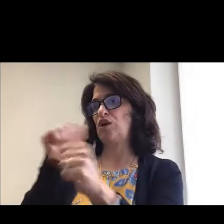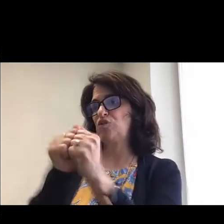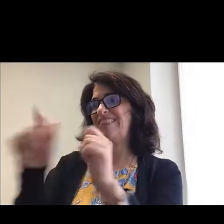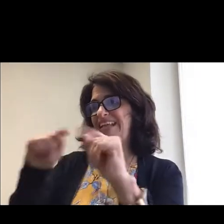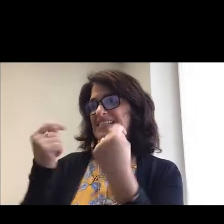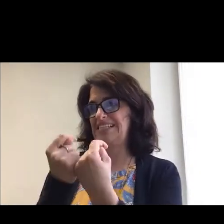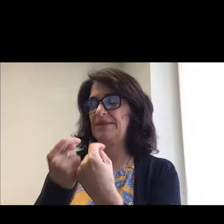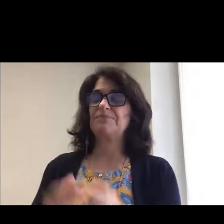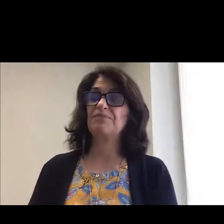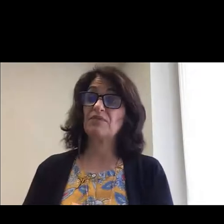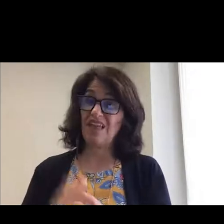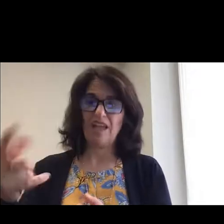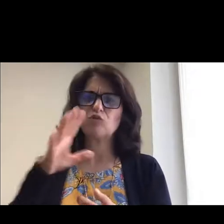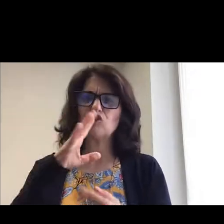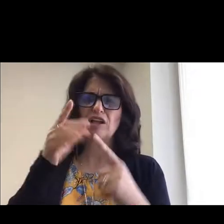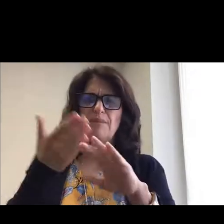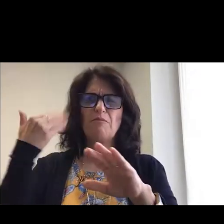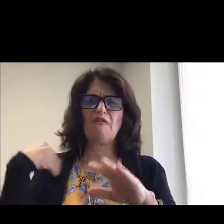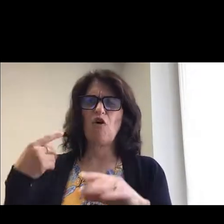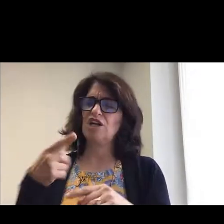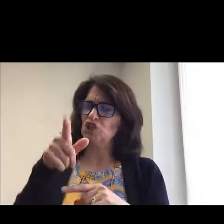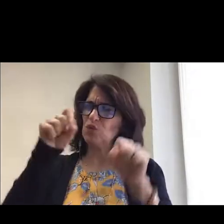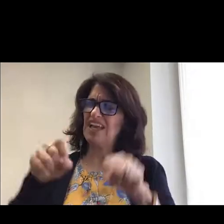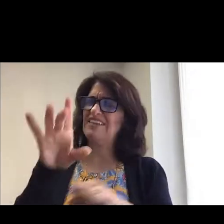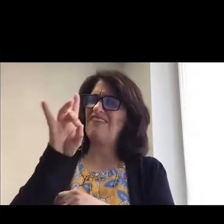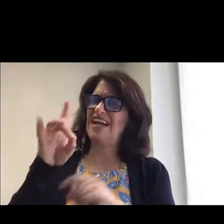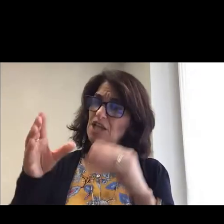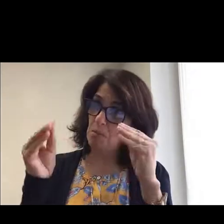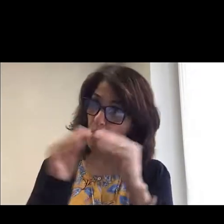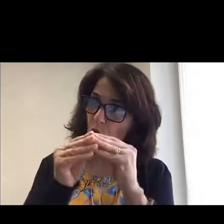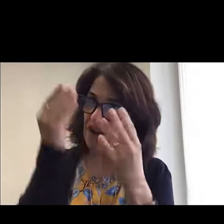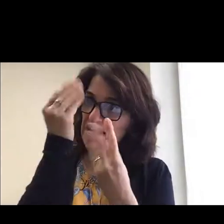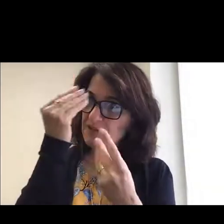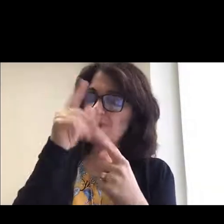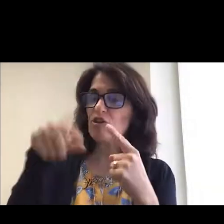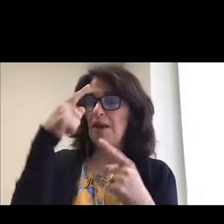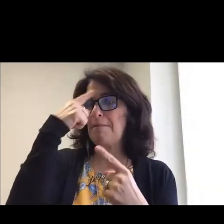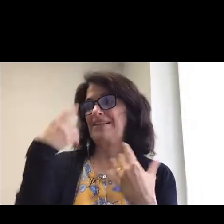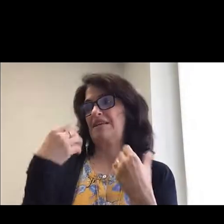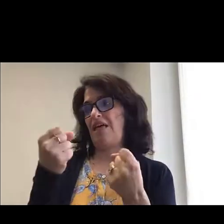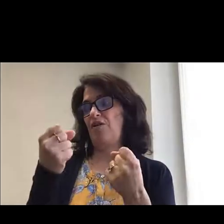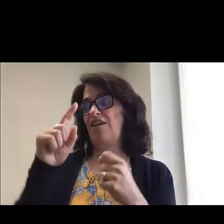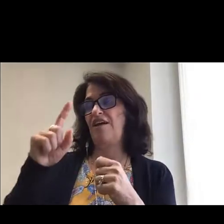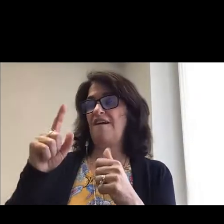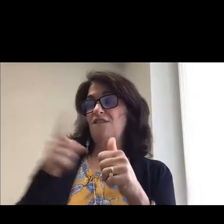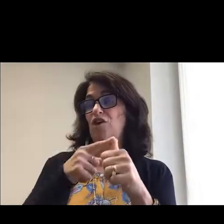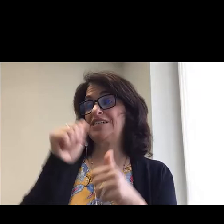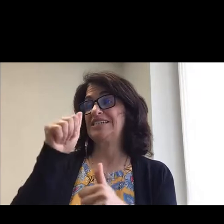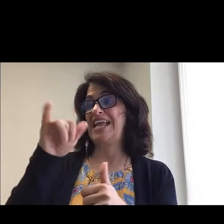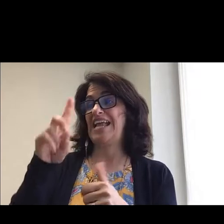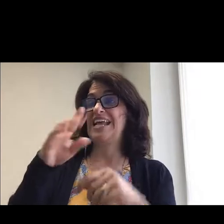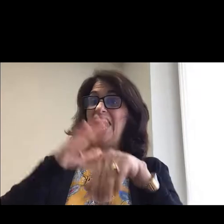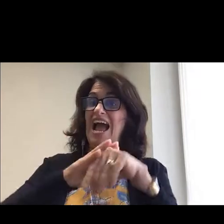As has been mentioned before, you can find additional information on mental health first aid training on the official mental